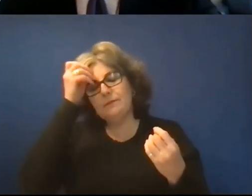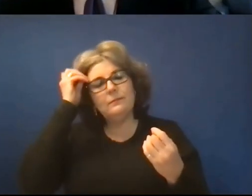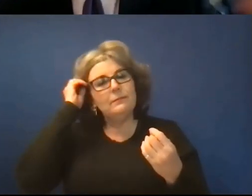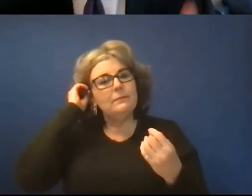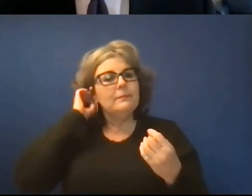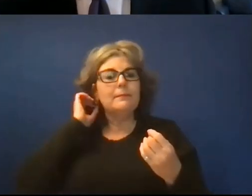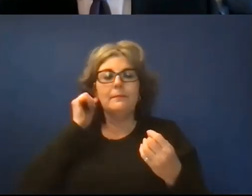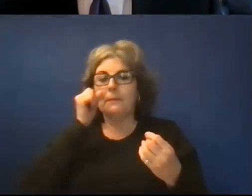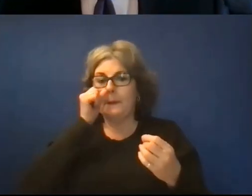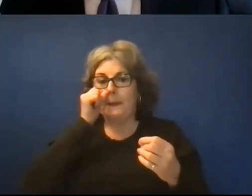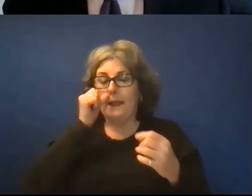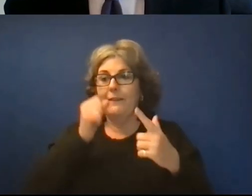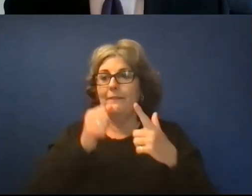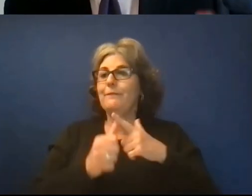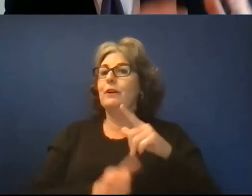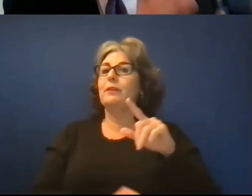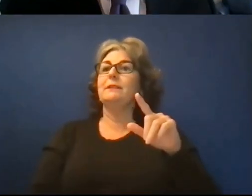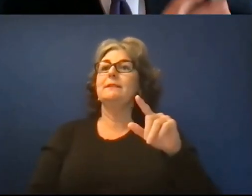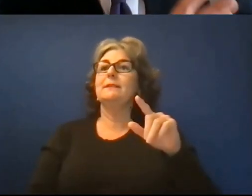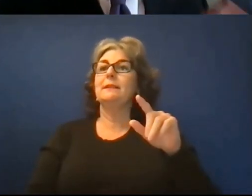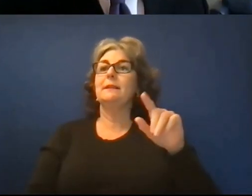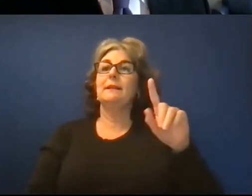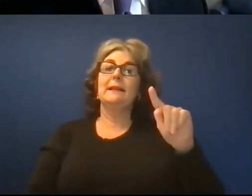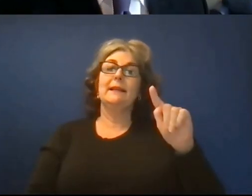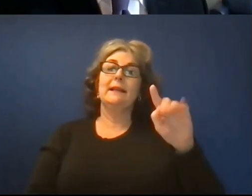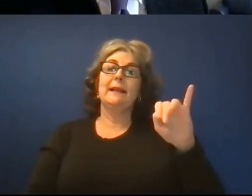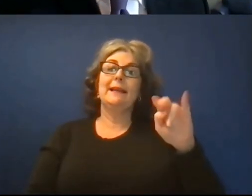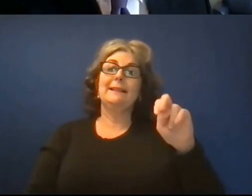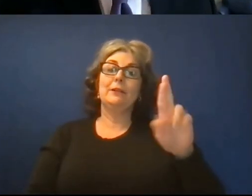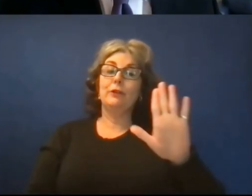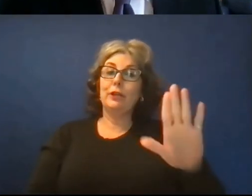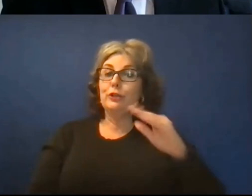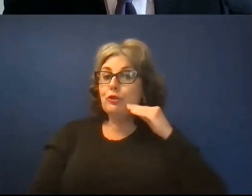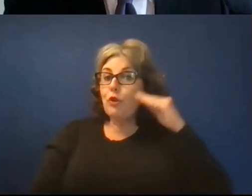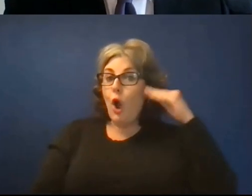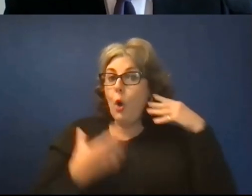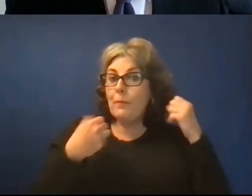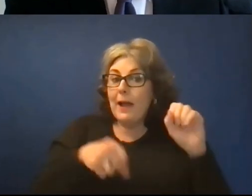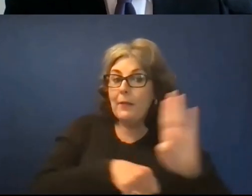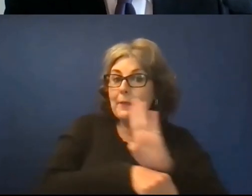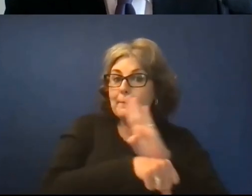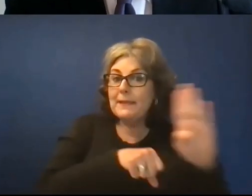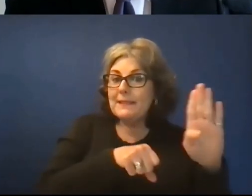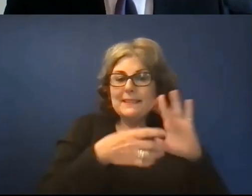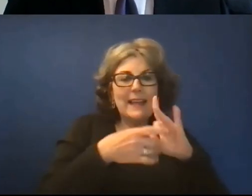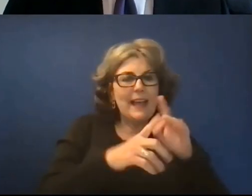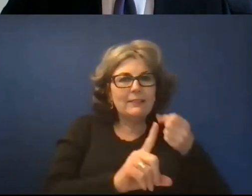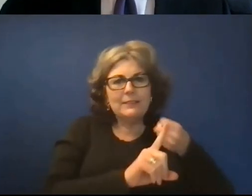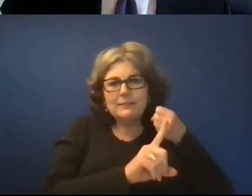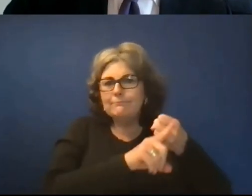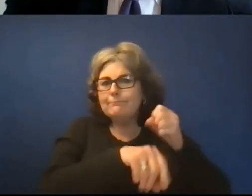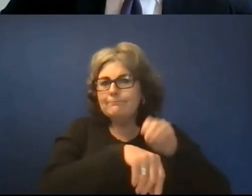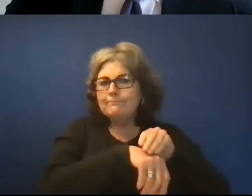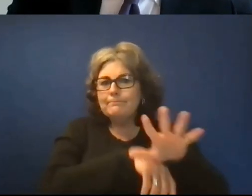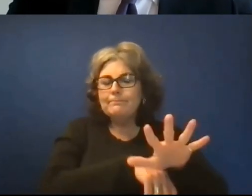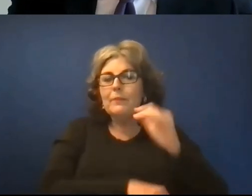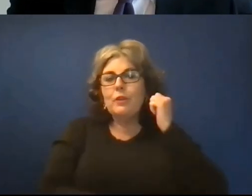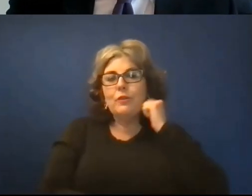start with Nurse Tenner first. Tell me, within your home health business, how has COVID impacted